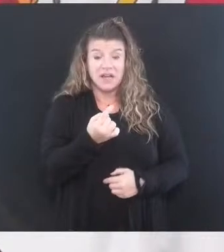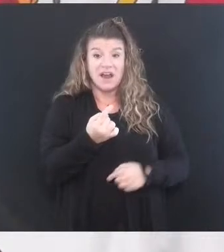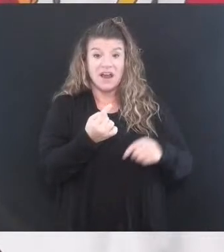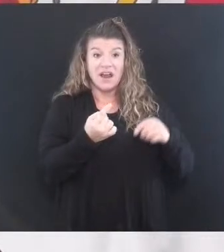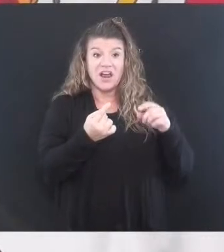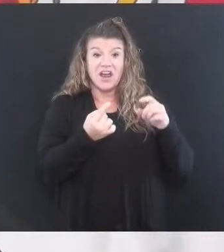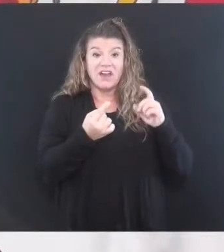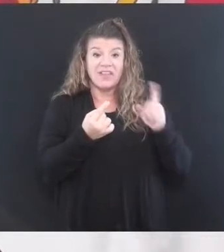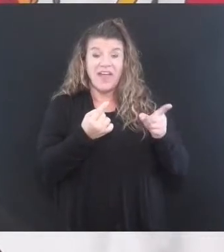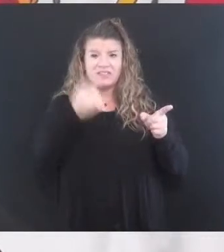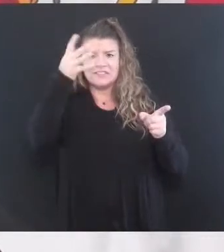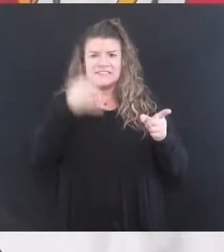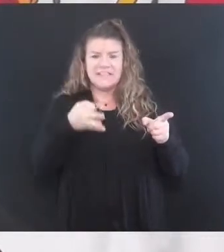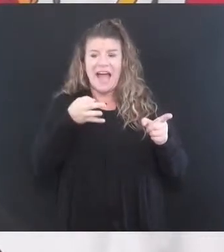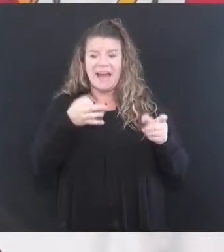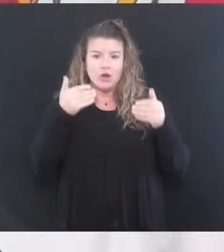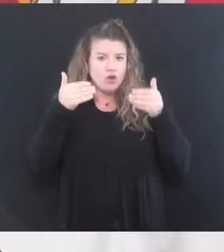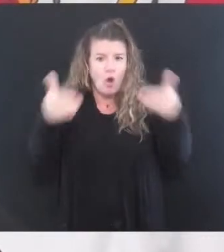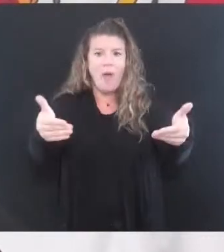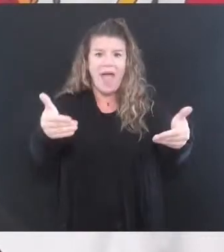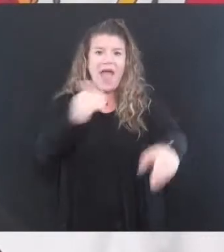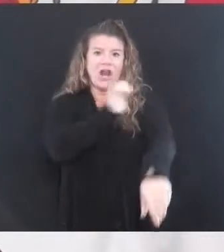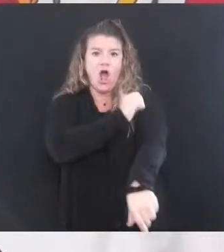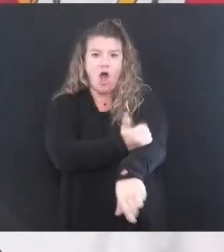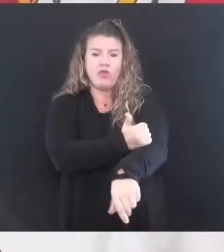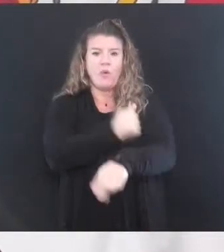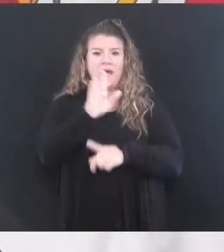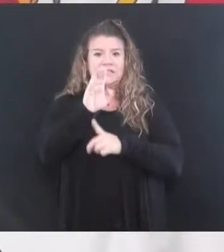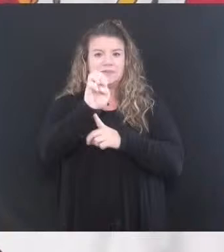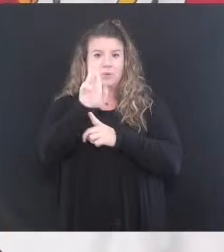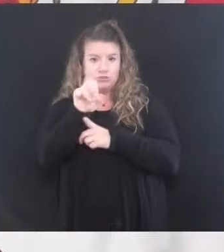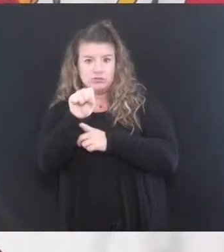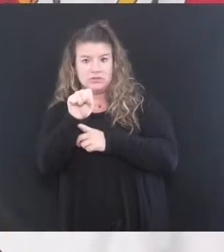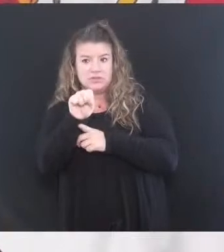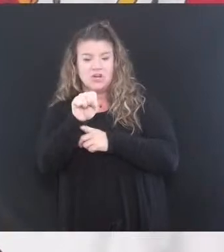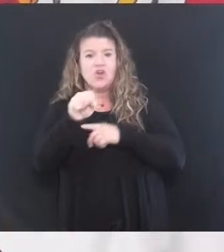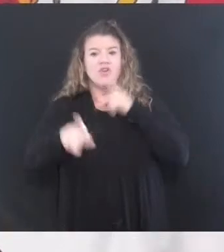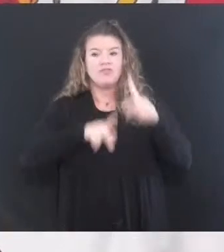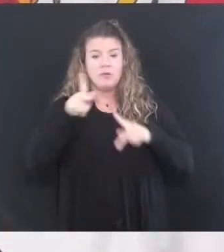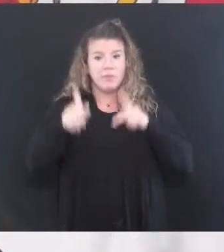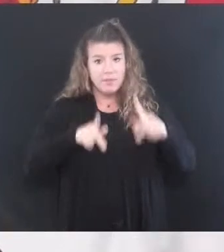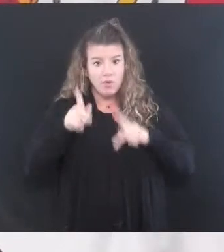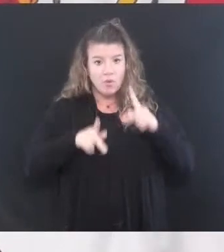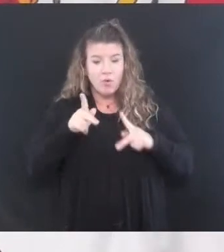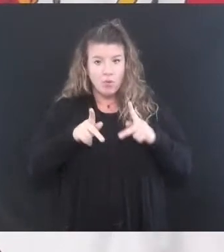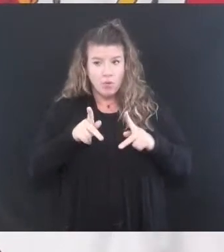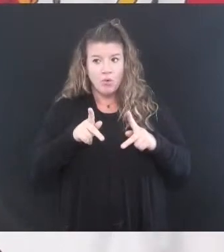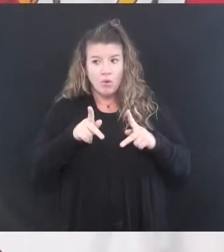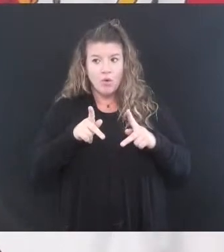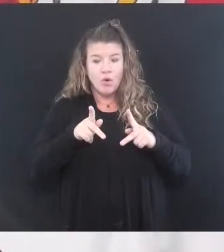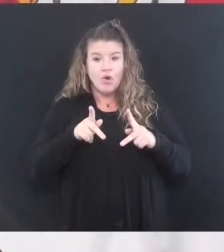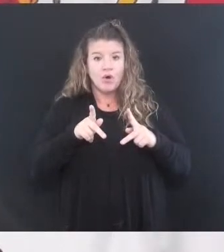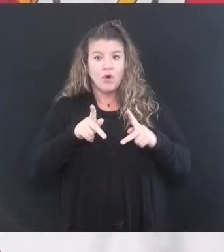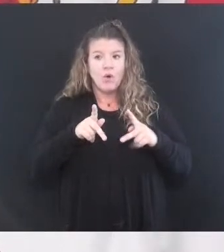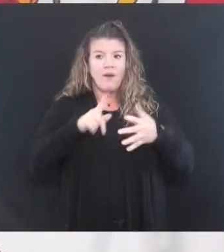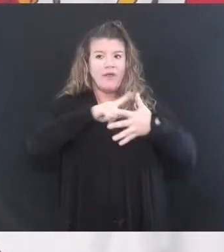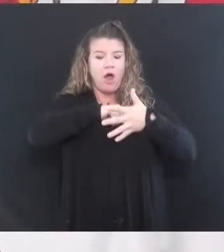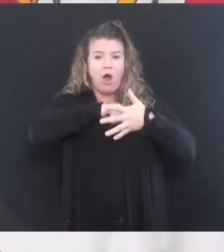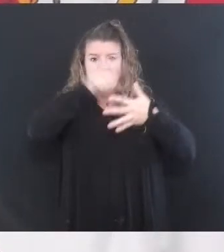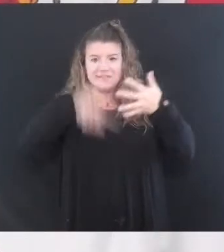overridden people to authorize boosters for people with all kinds of